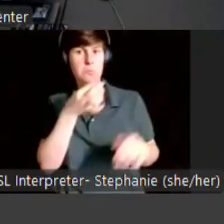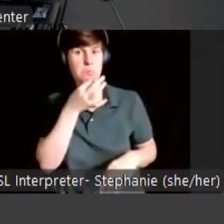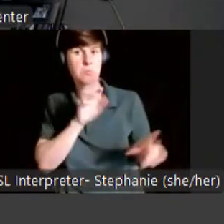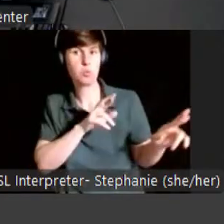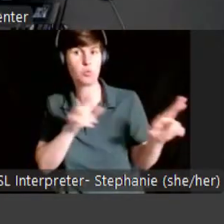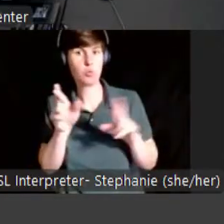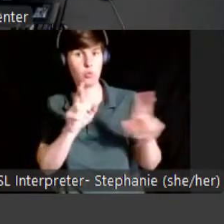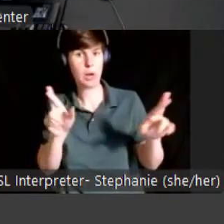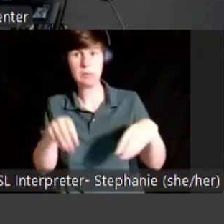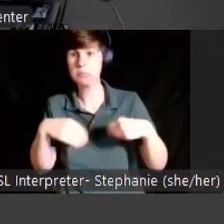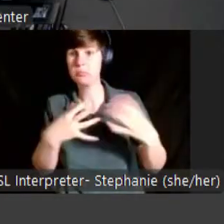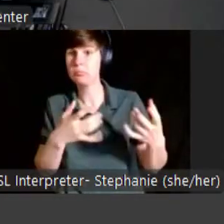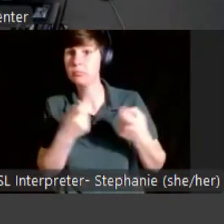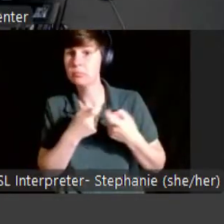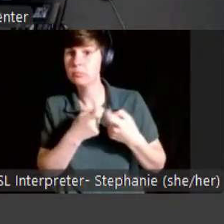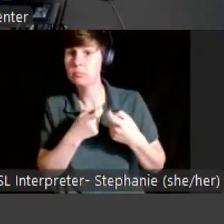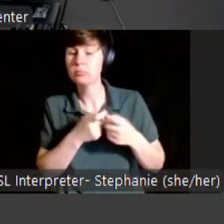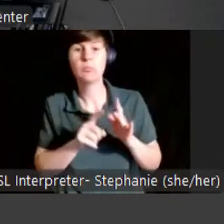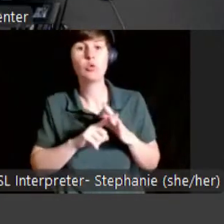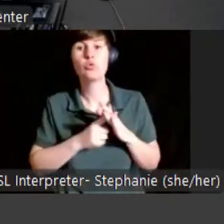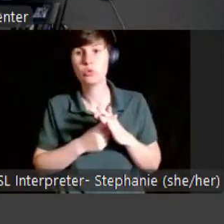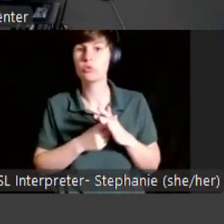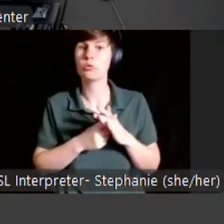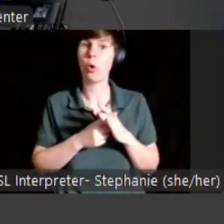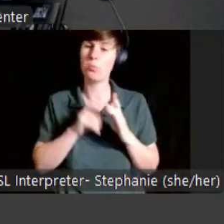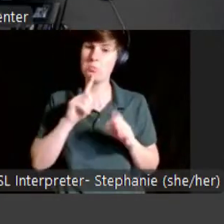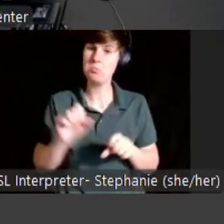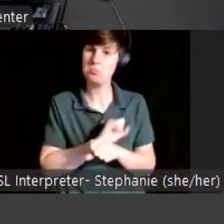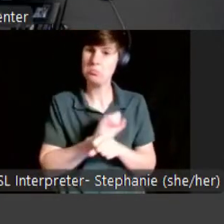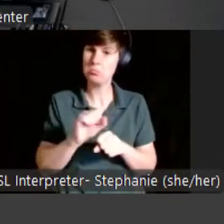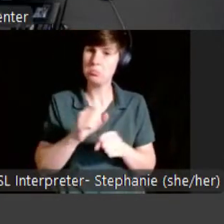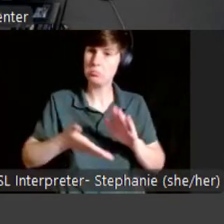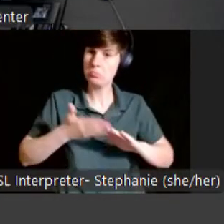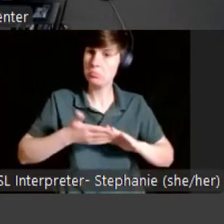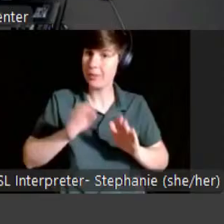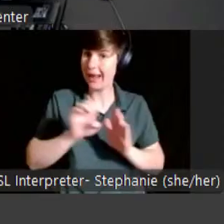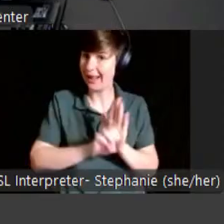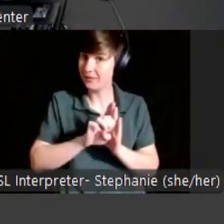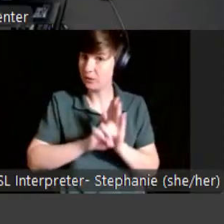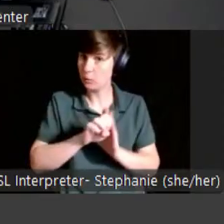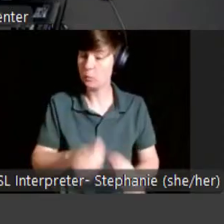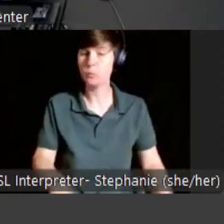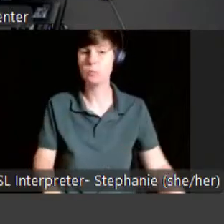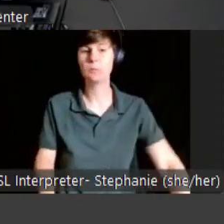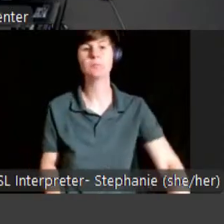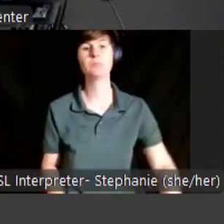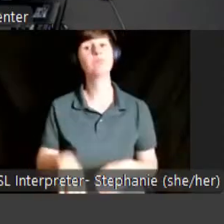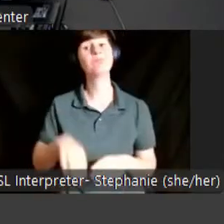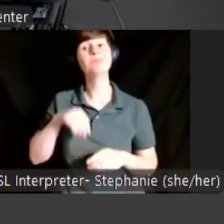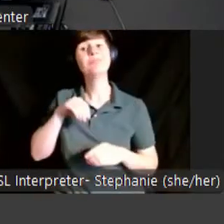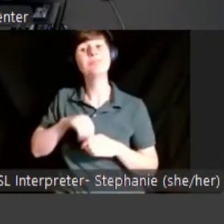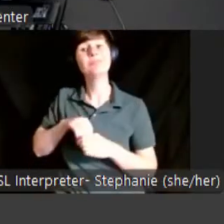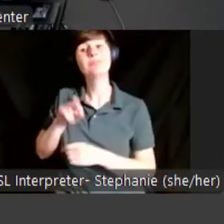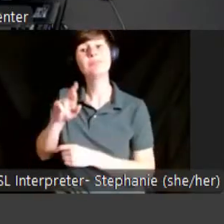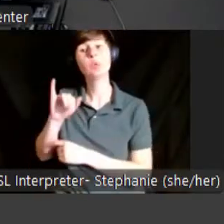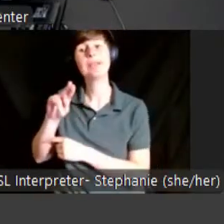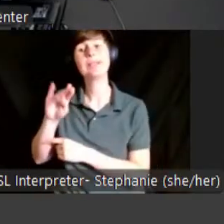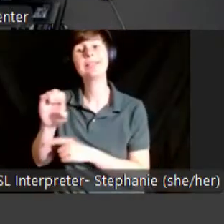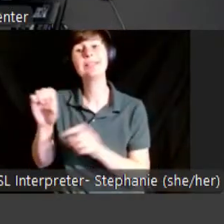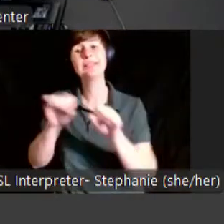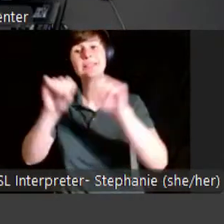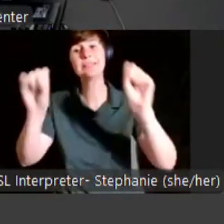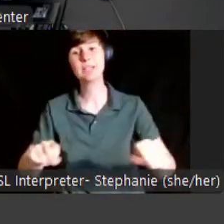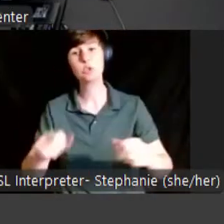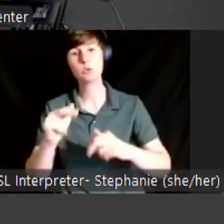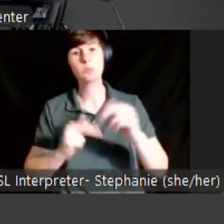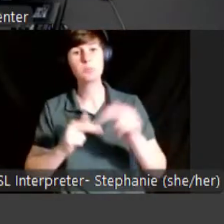those feeds to give us the power to start commissioning on the elevators. The next slide I am showing is the interior of the Racine Station House. You can see the